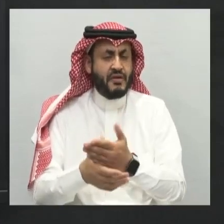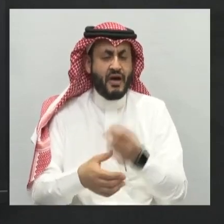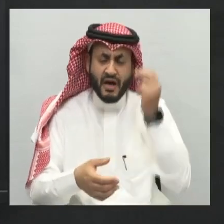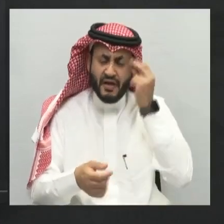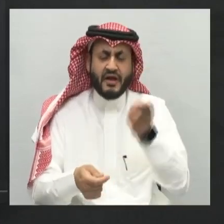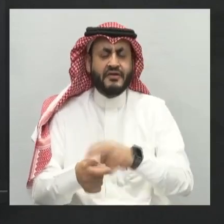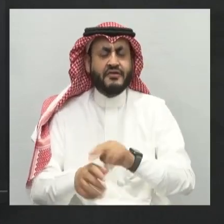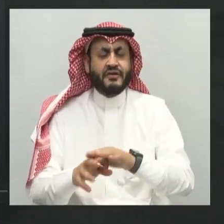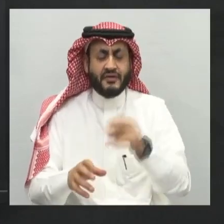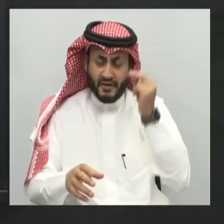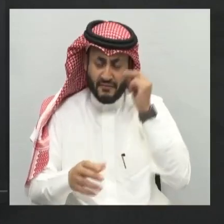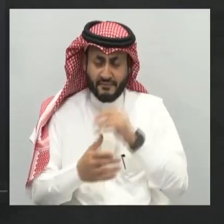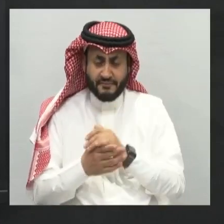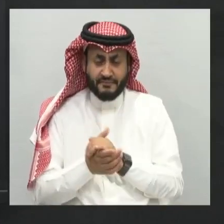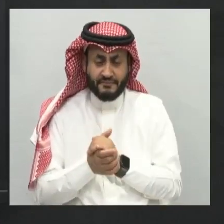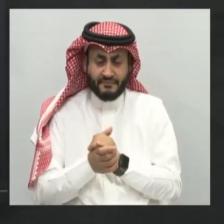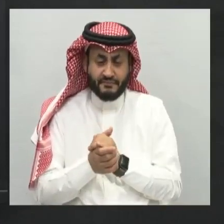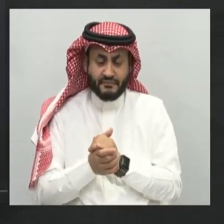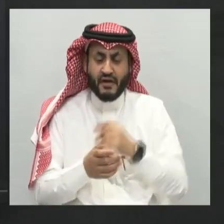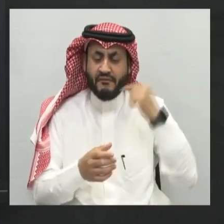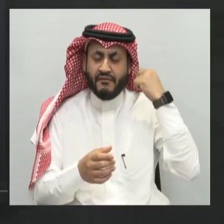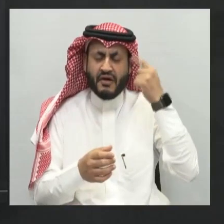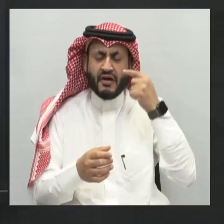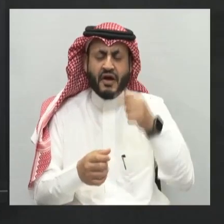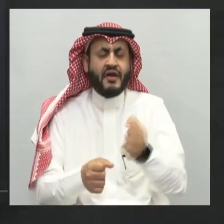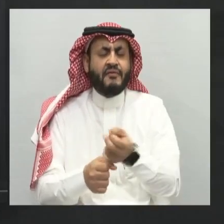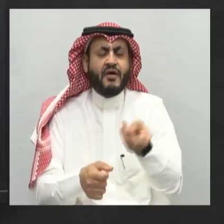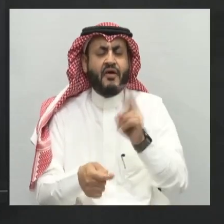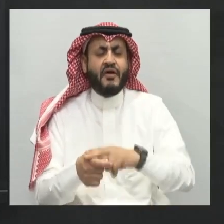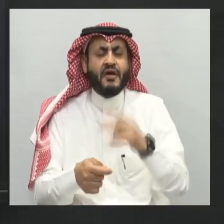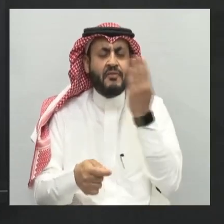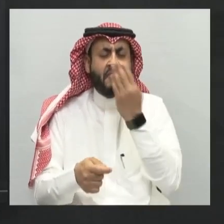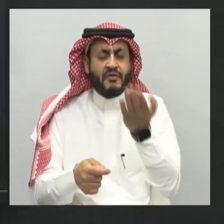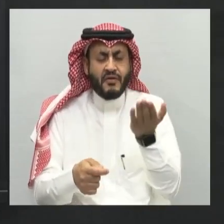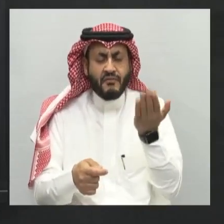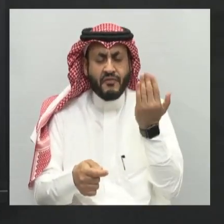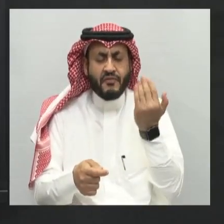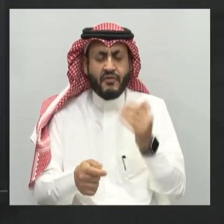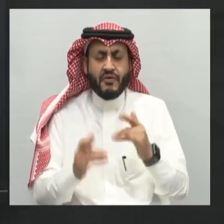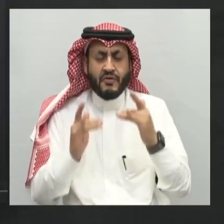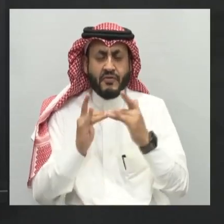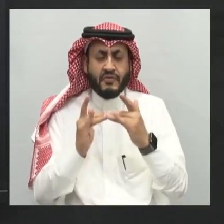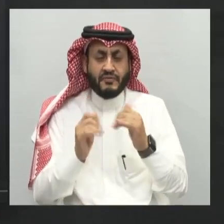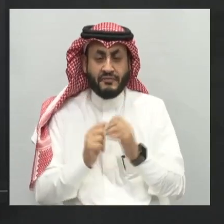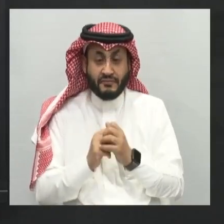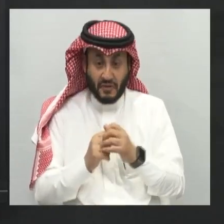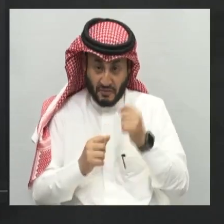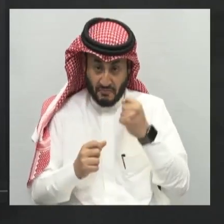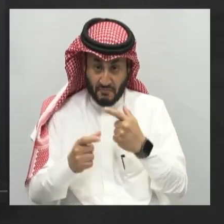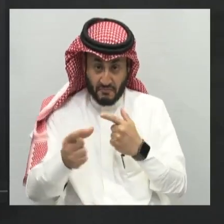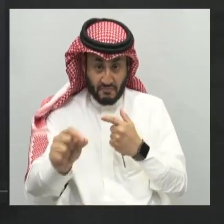called a habit. So imagine having a habit of reading every day before going to sleep. That would be amazing,